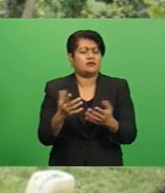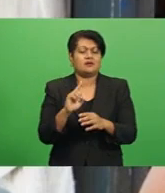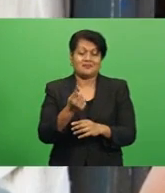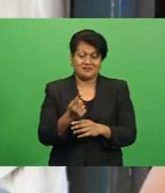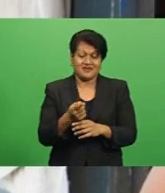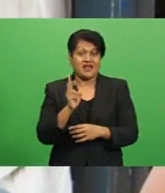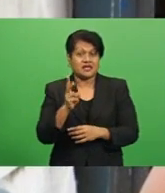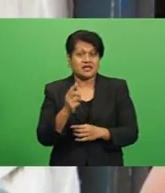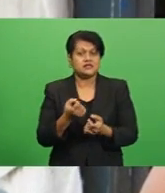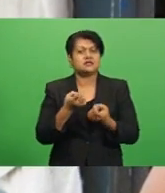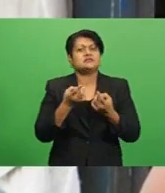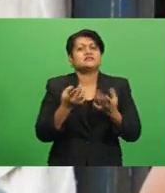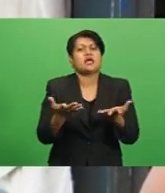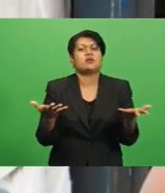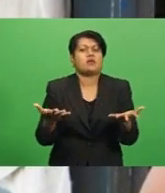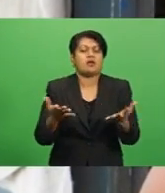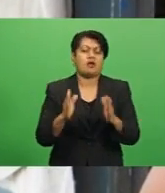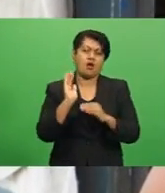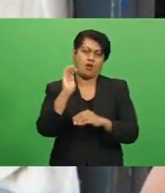home.